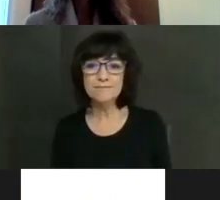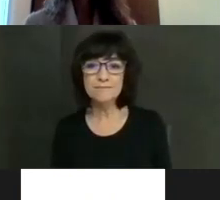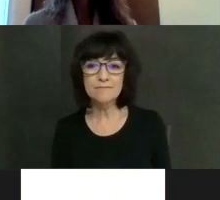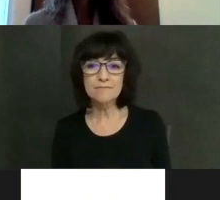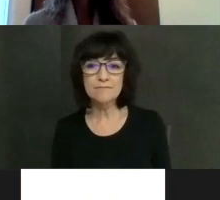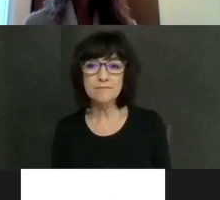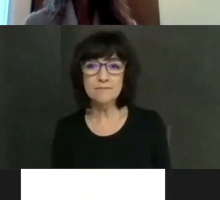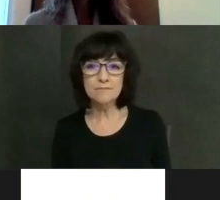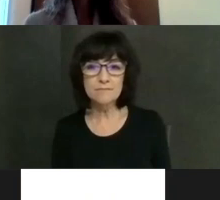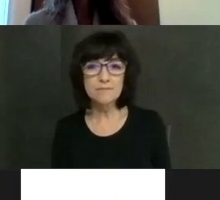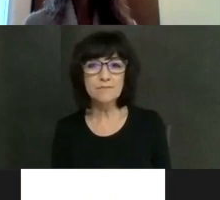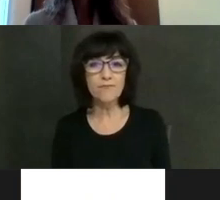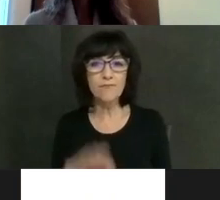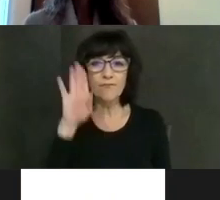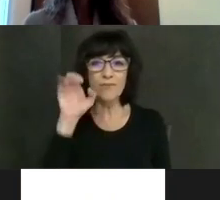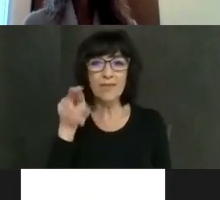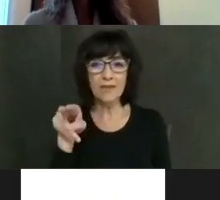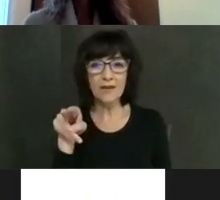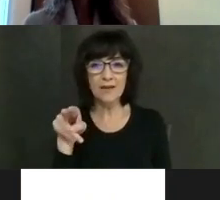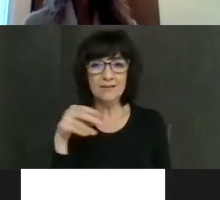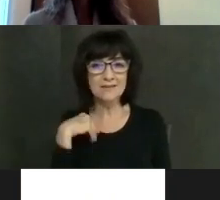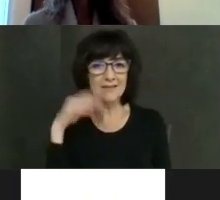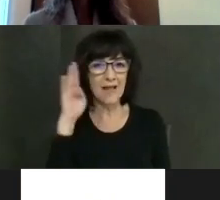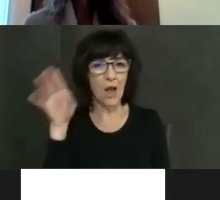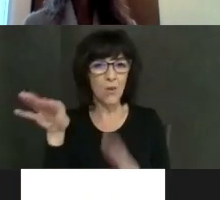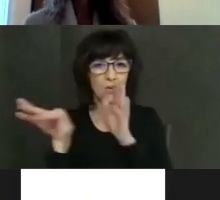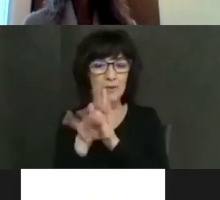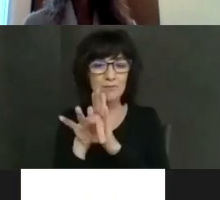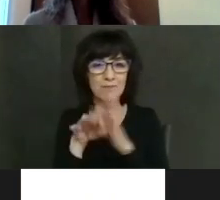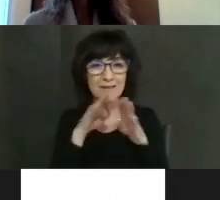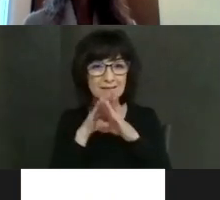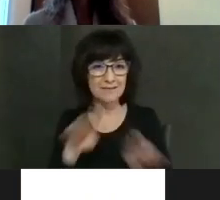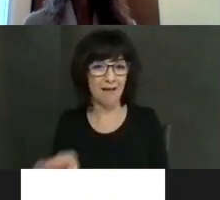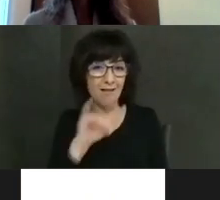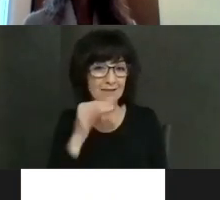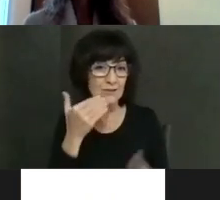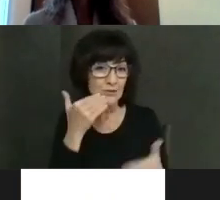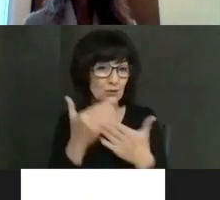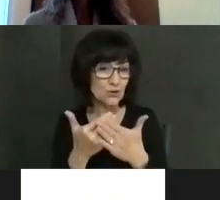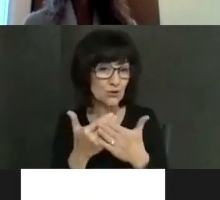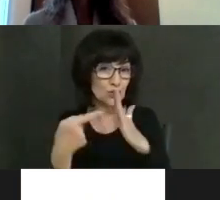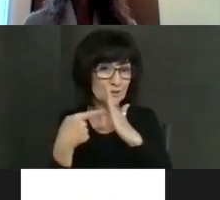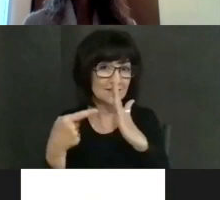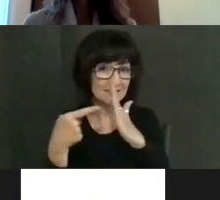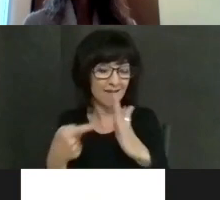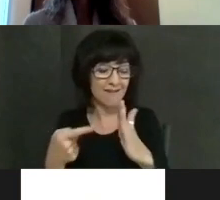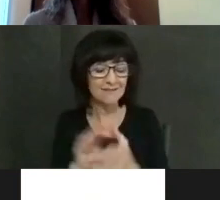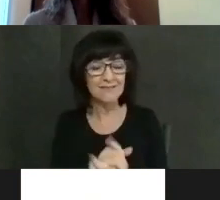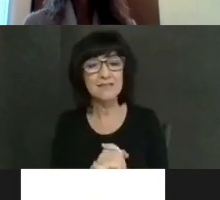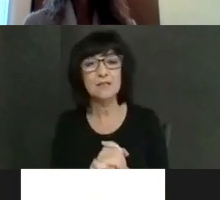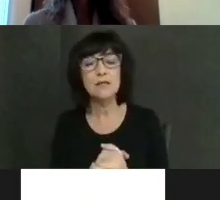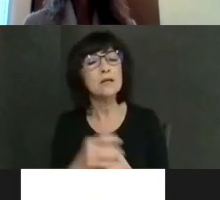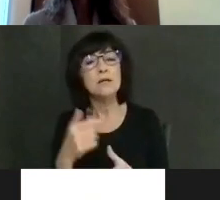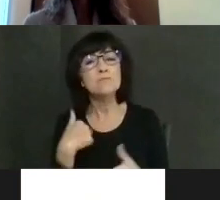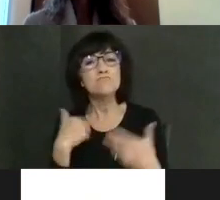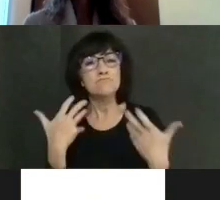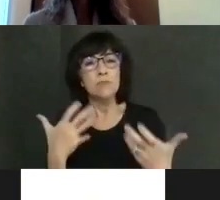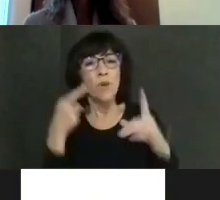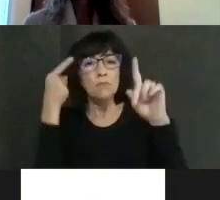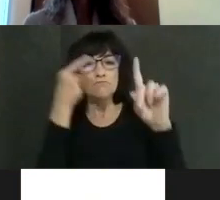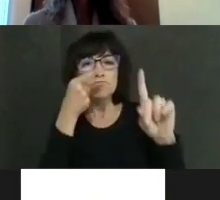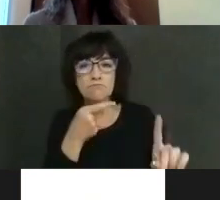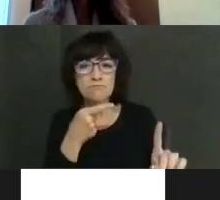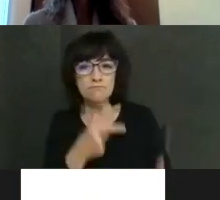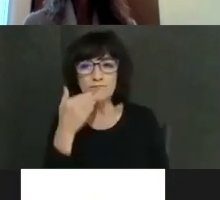All right, as Ben always says, I'm going to take silence as a good sign. So let me just end with a few things. One, thanking our